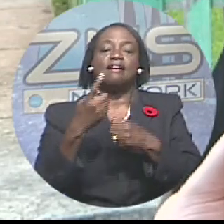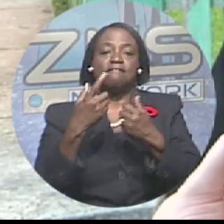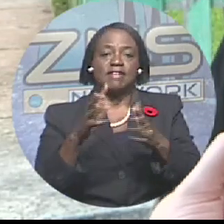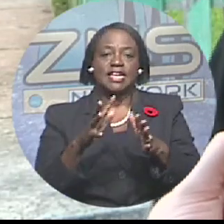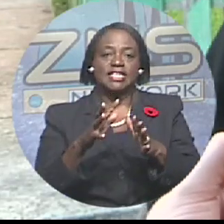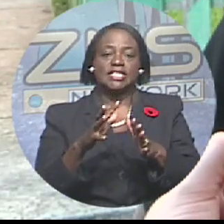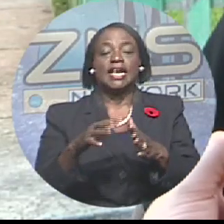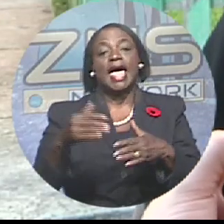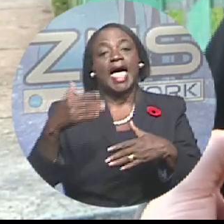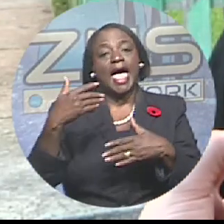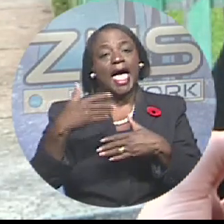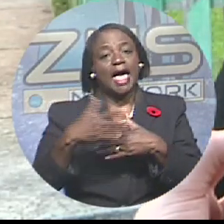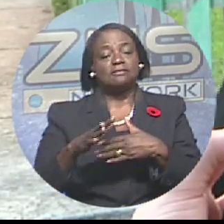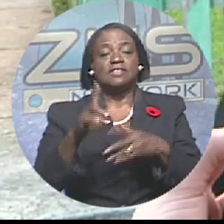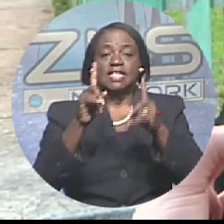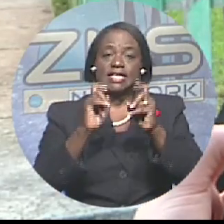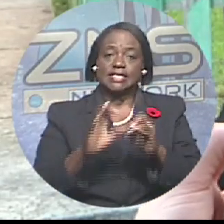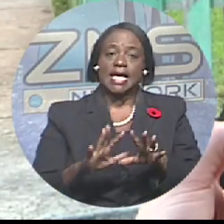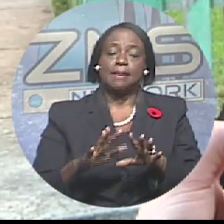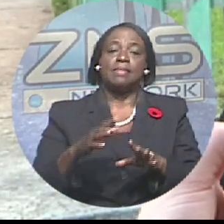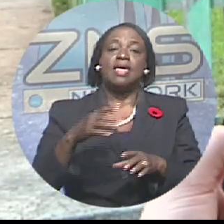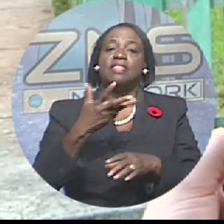play in the Tarkanian Classic. And